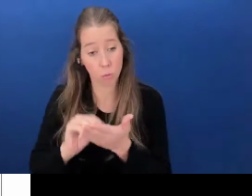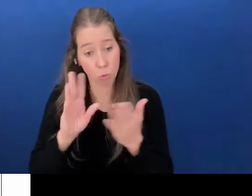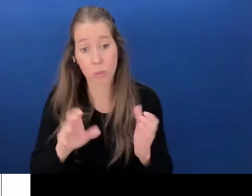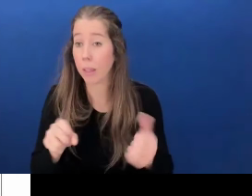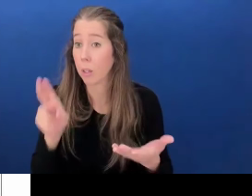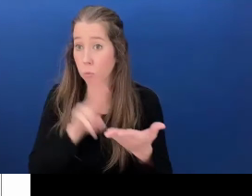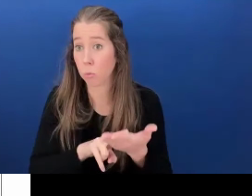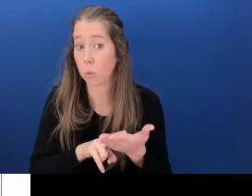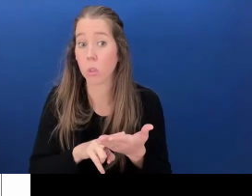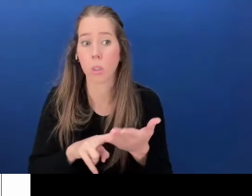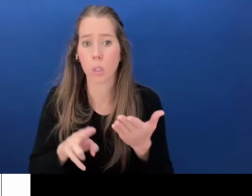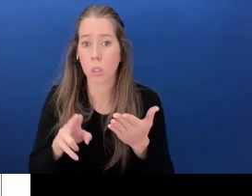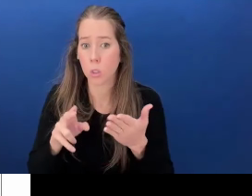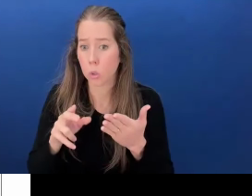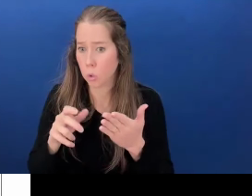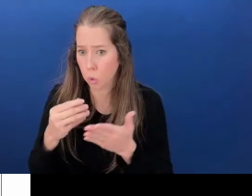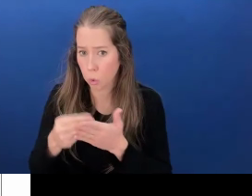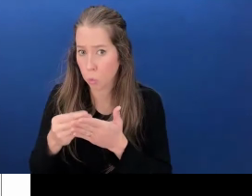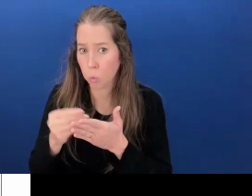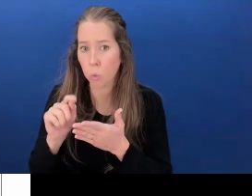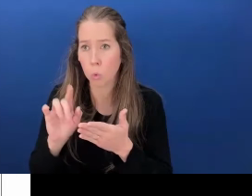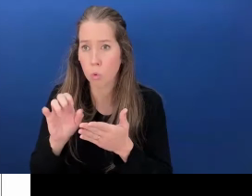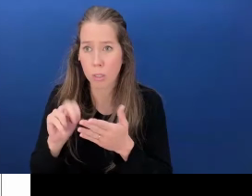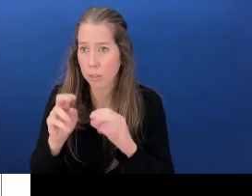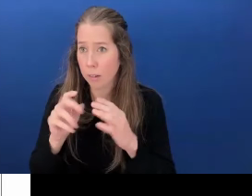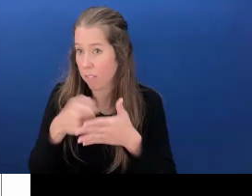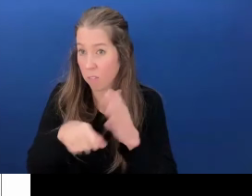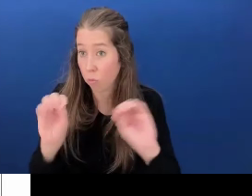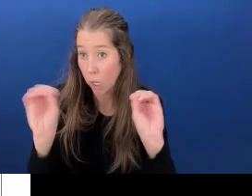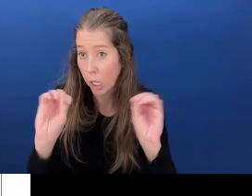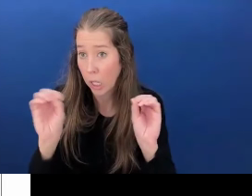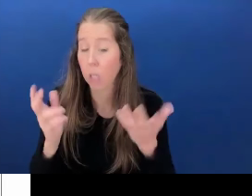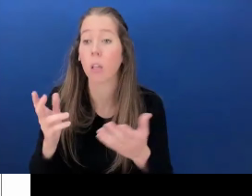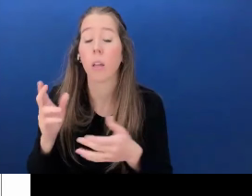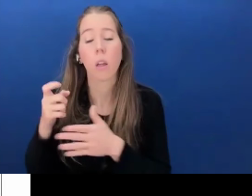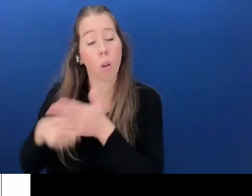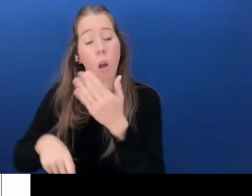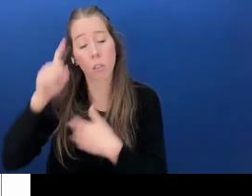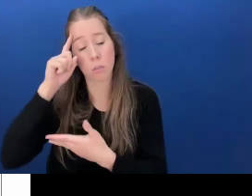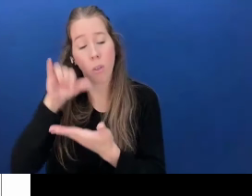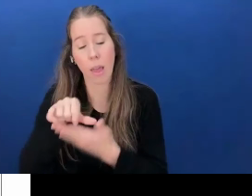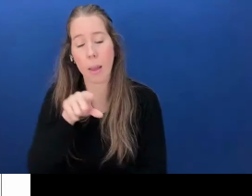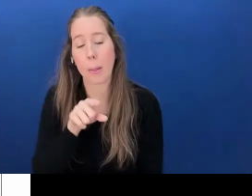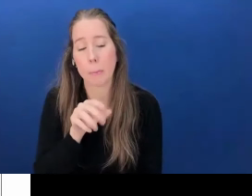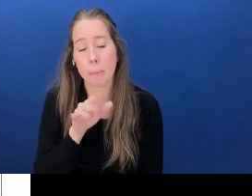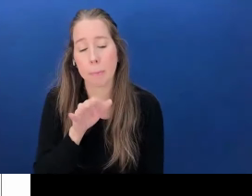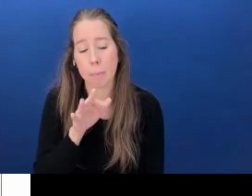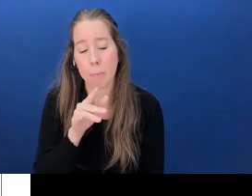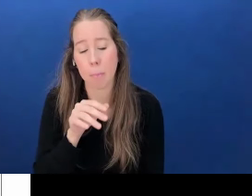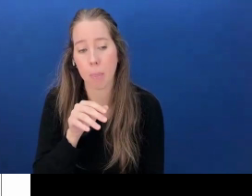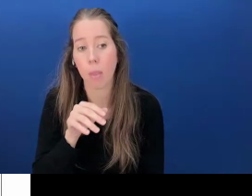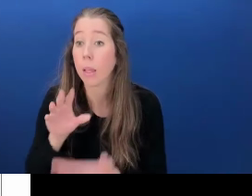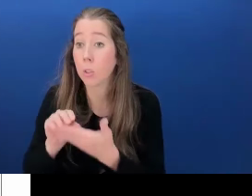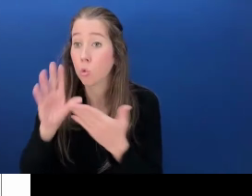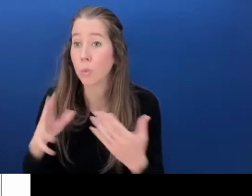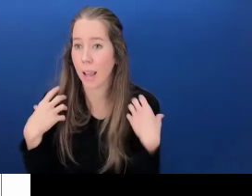tuition free. So they don't have to worry about having any costs. The only cost associated with this class is the student